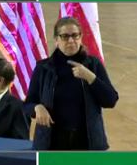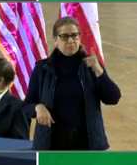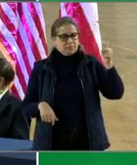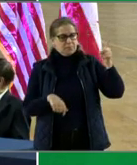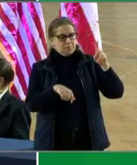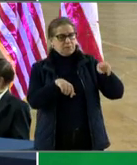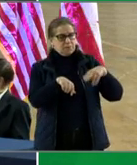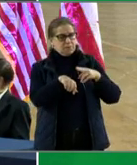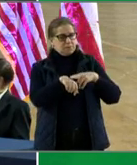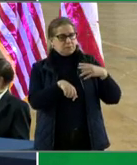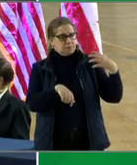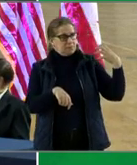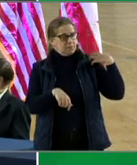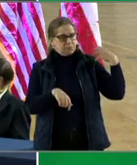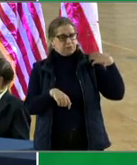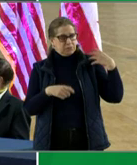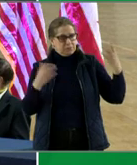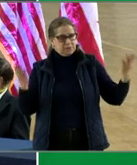capital